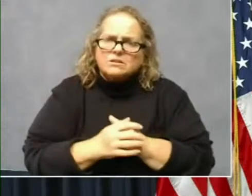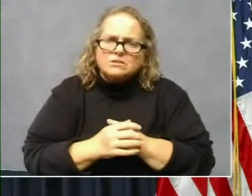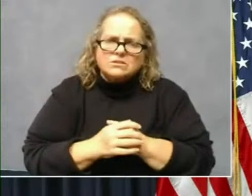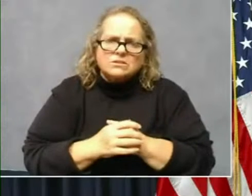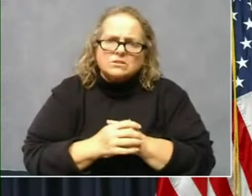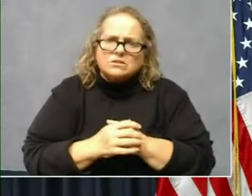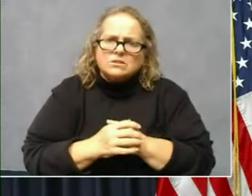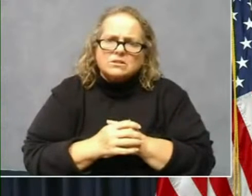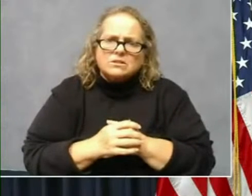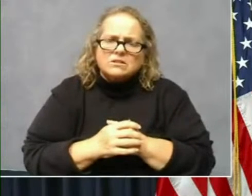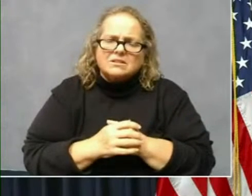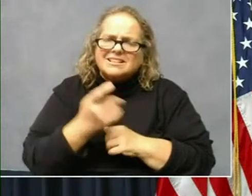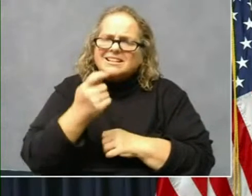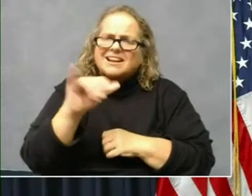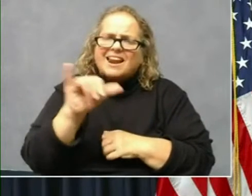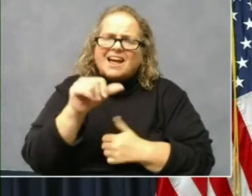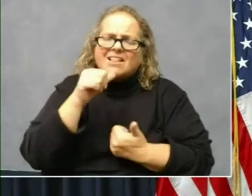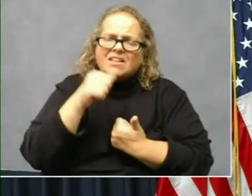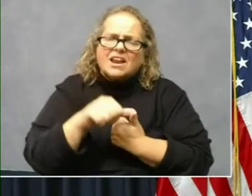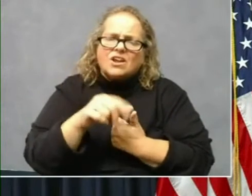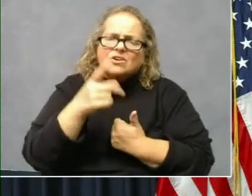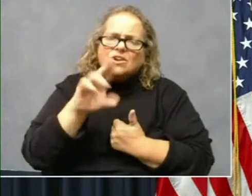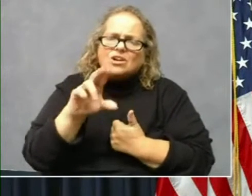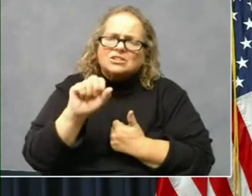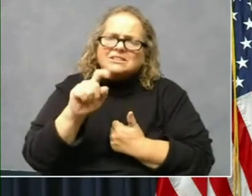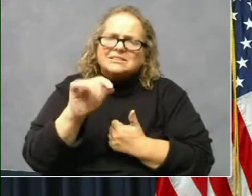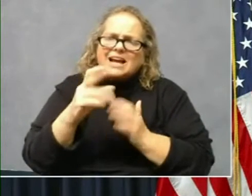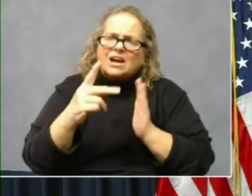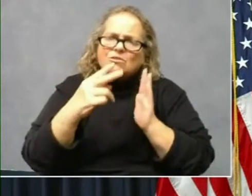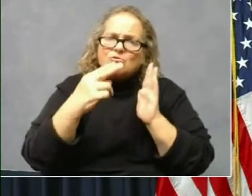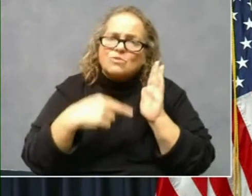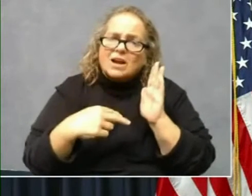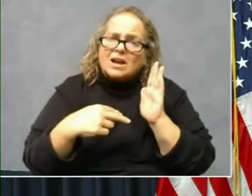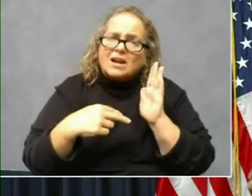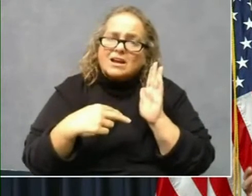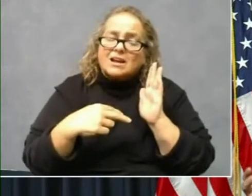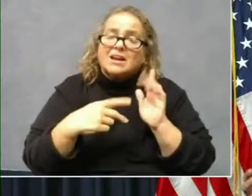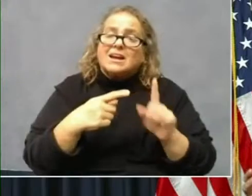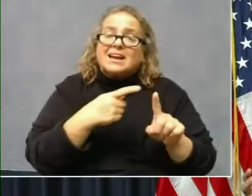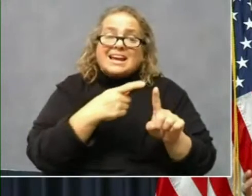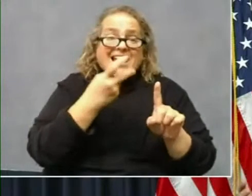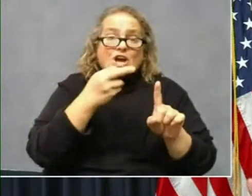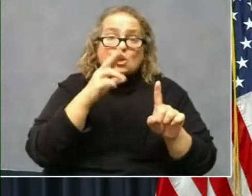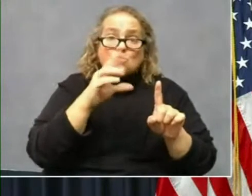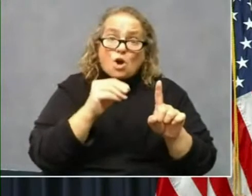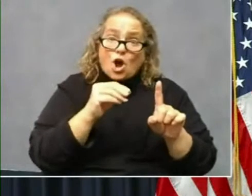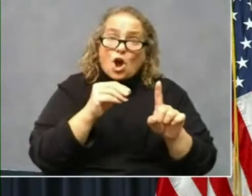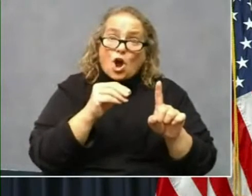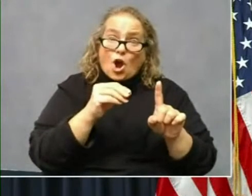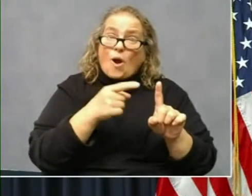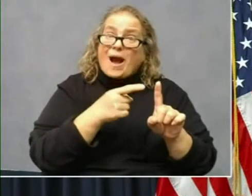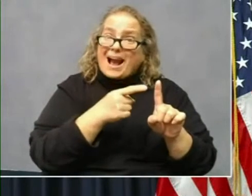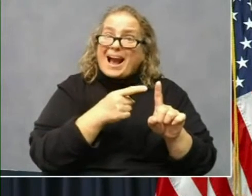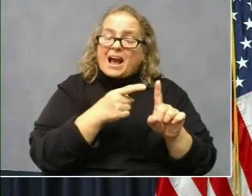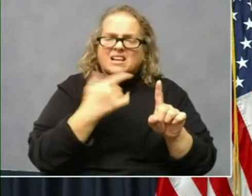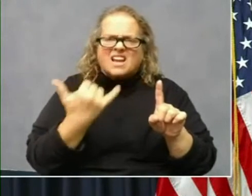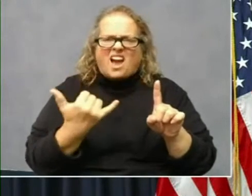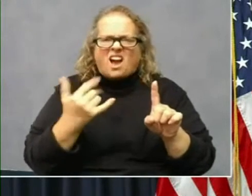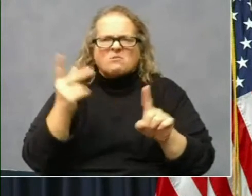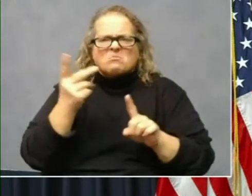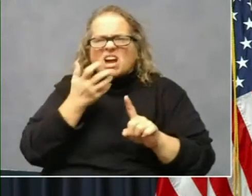letter that Dr. Stack read, those that were hailed as heroes are now sometimes yelled at, and that ain't